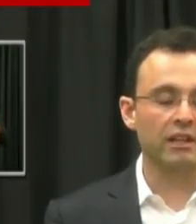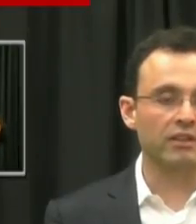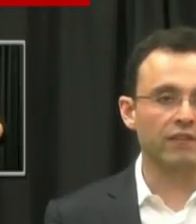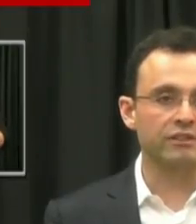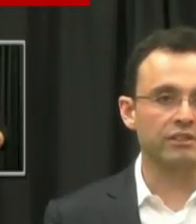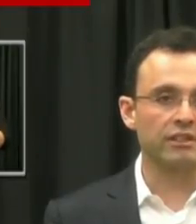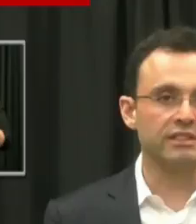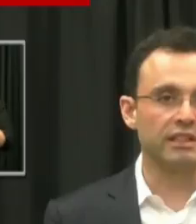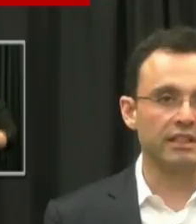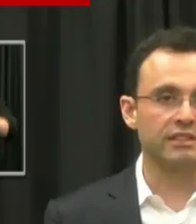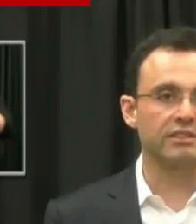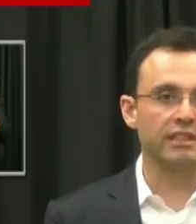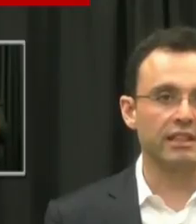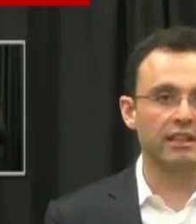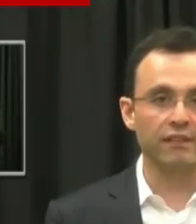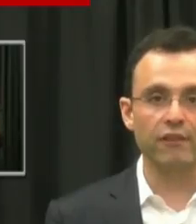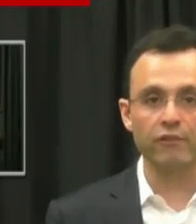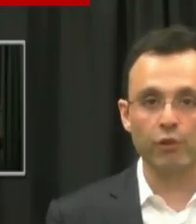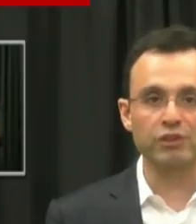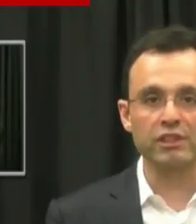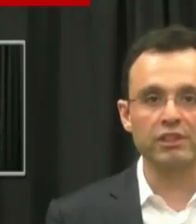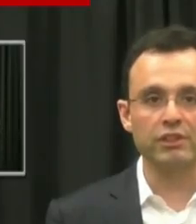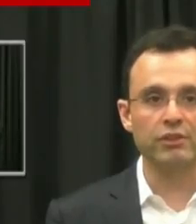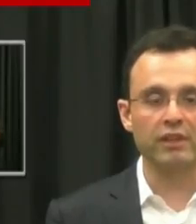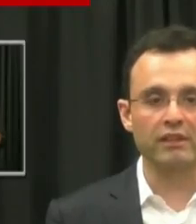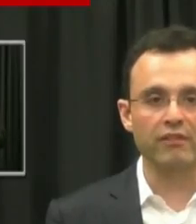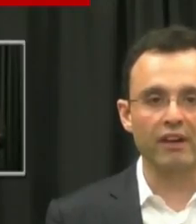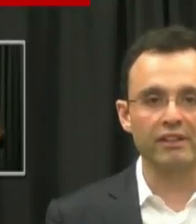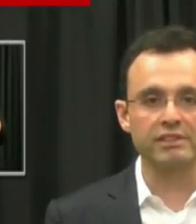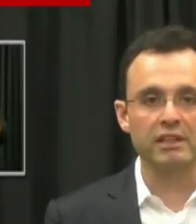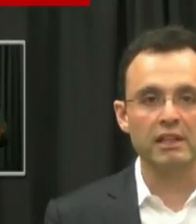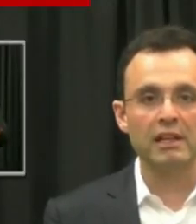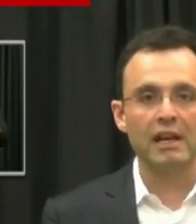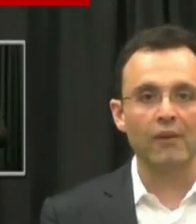excellent healthcare facilities in the city if, unfortunately, you do get the